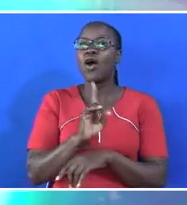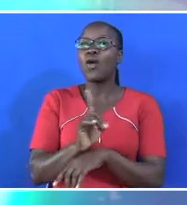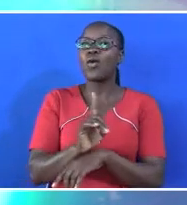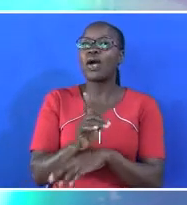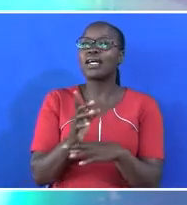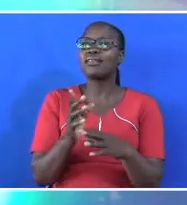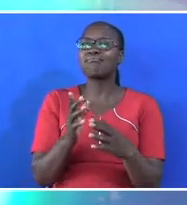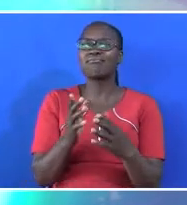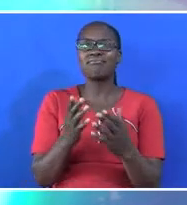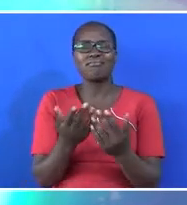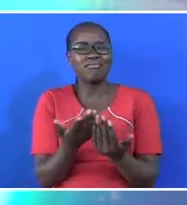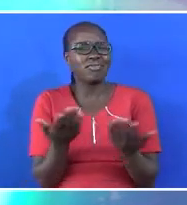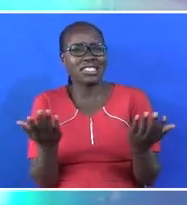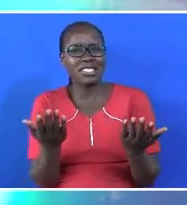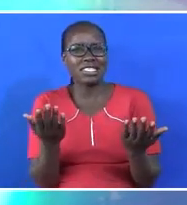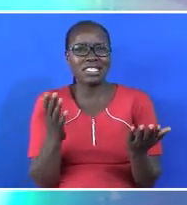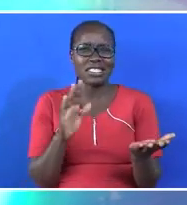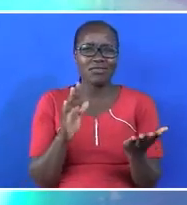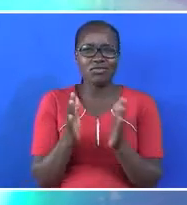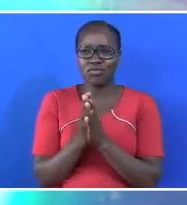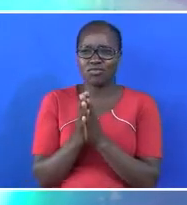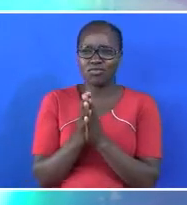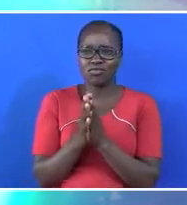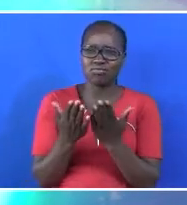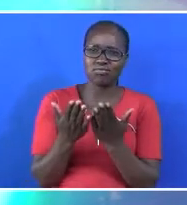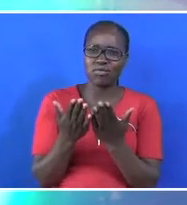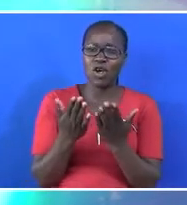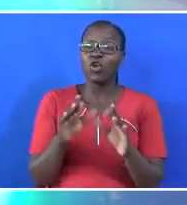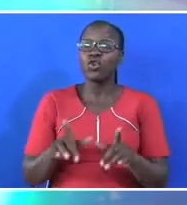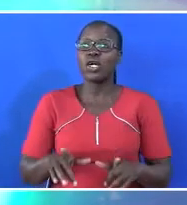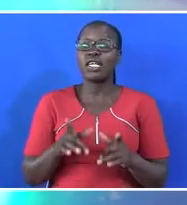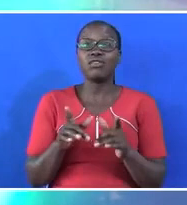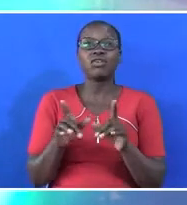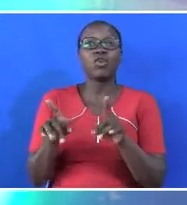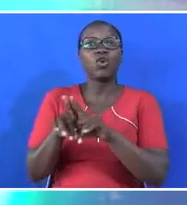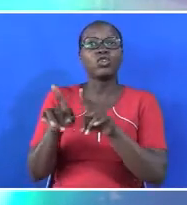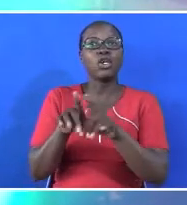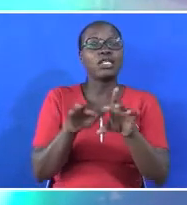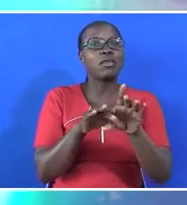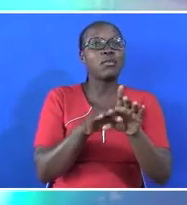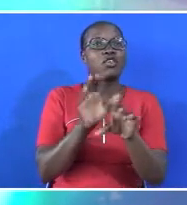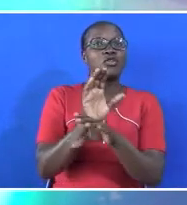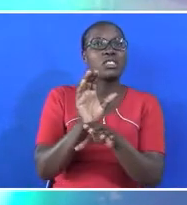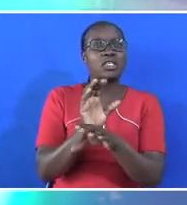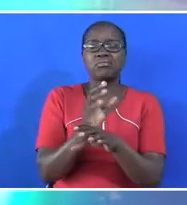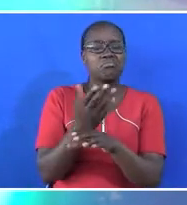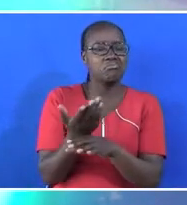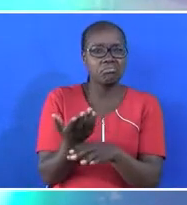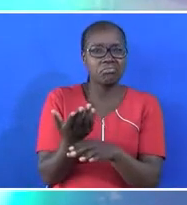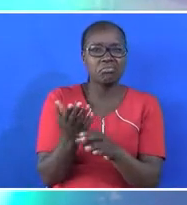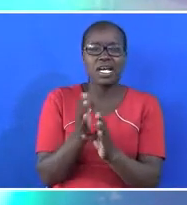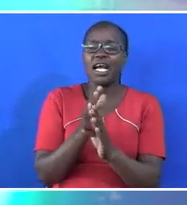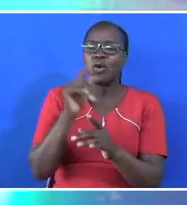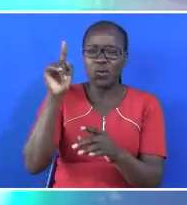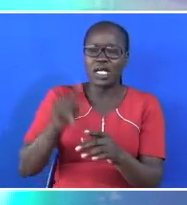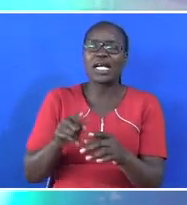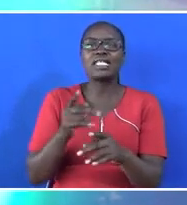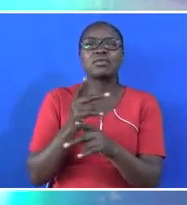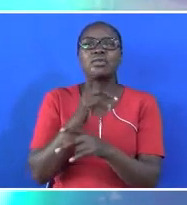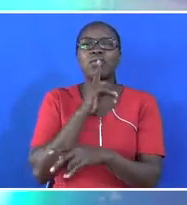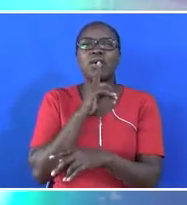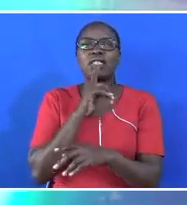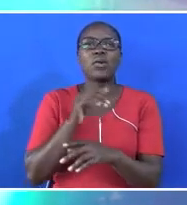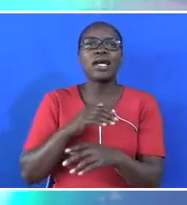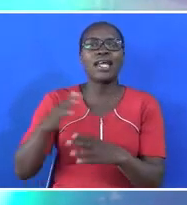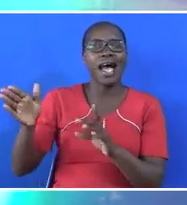seems like issues of integrity are eating even members of the church. We can't keep quiet. We can't keep quiet when